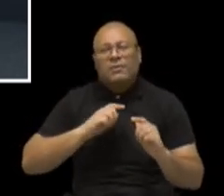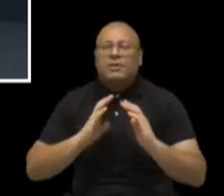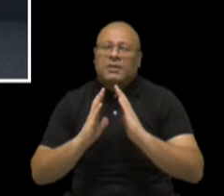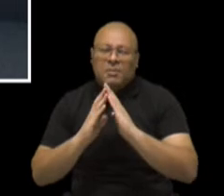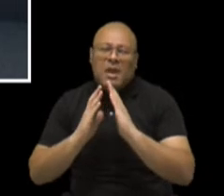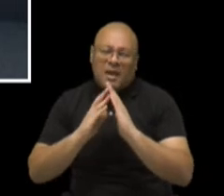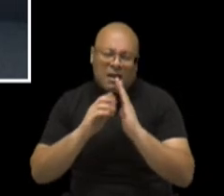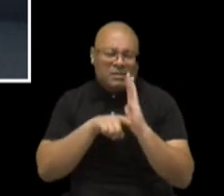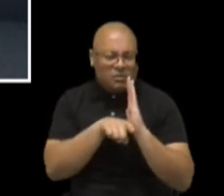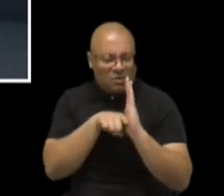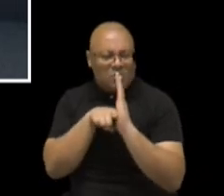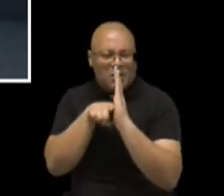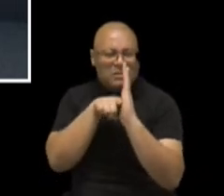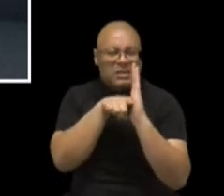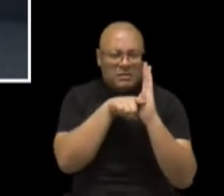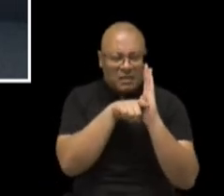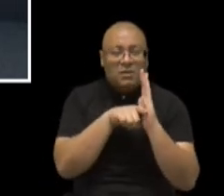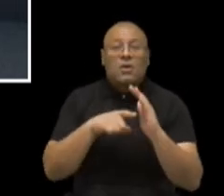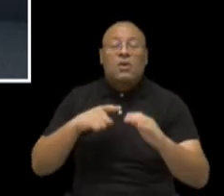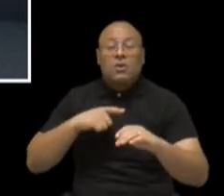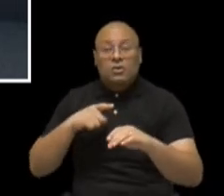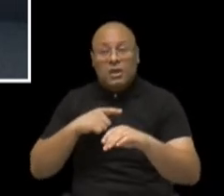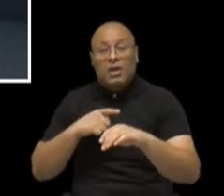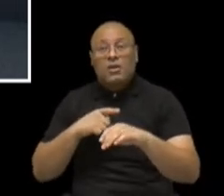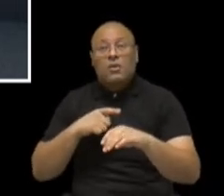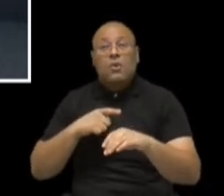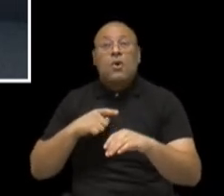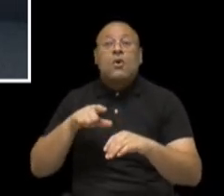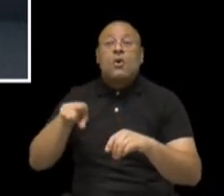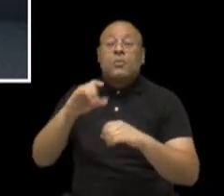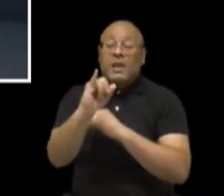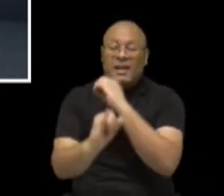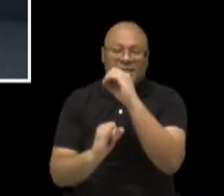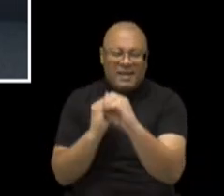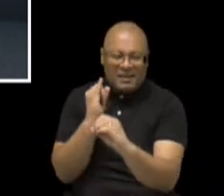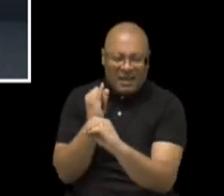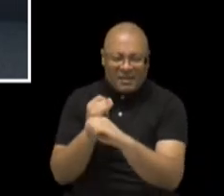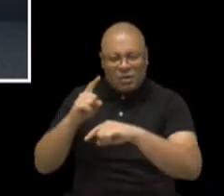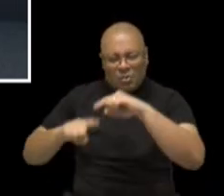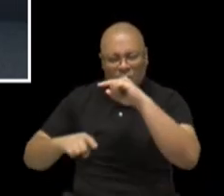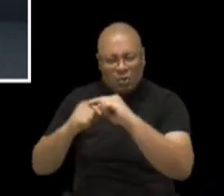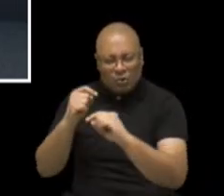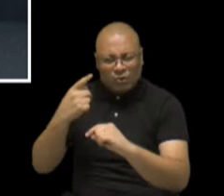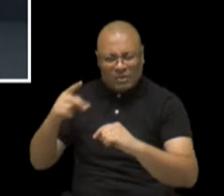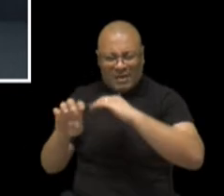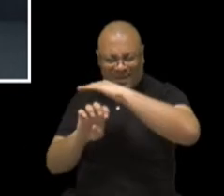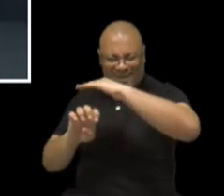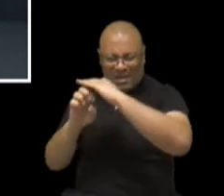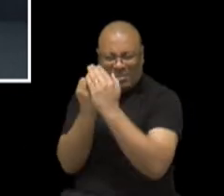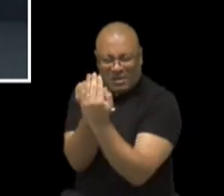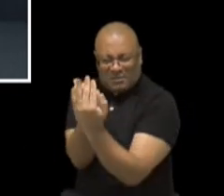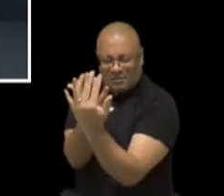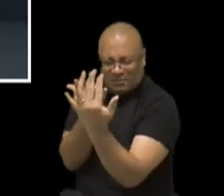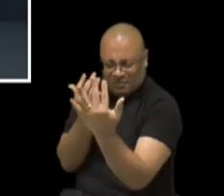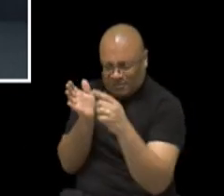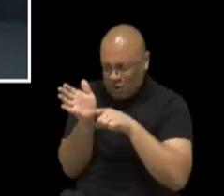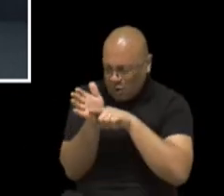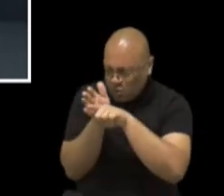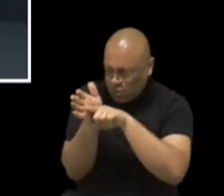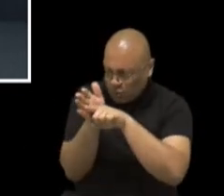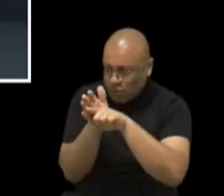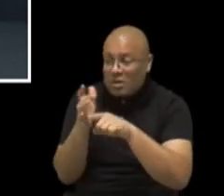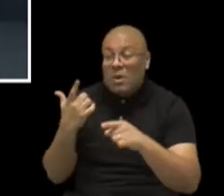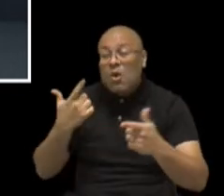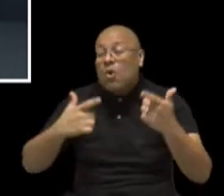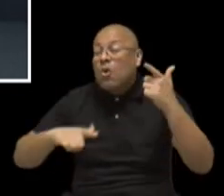But I had access to the MMissoni archive online, which I spend a lot of time on. And, you know, that's the main source